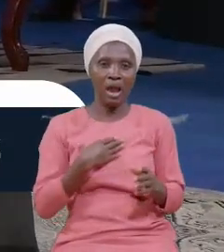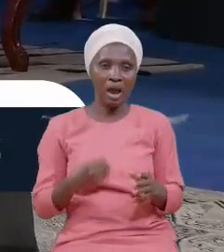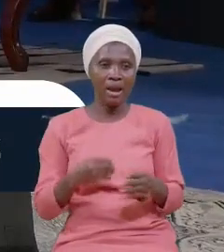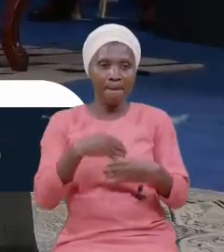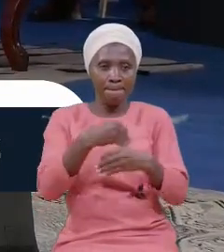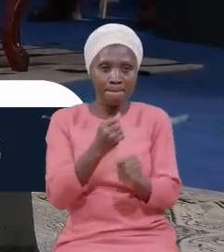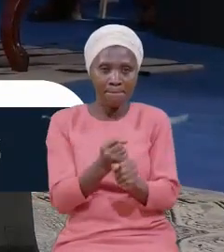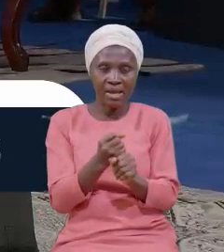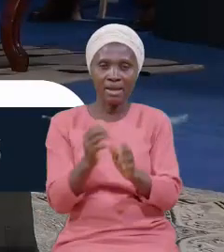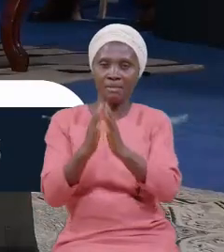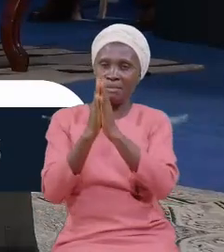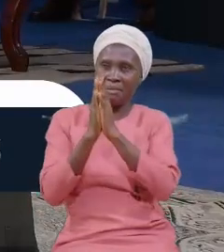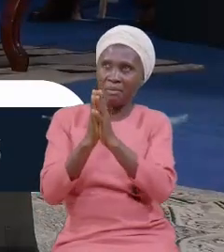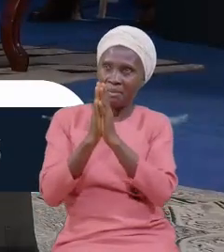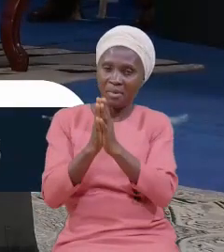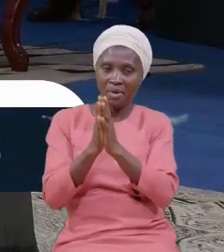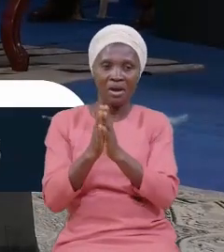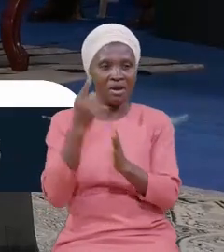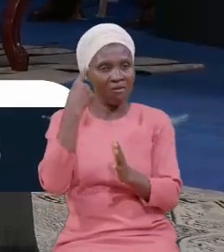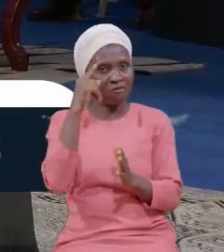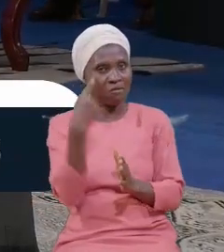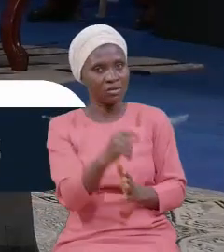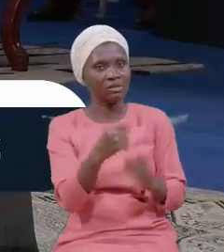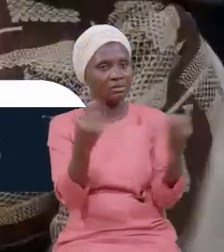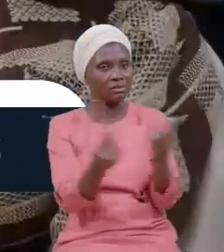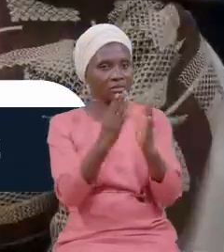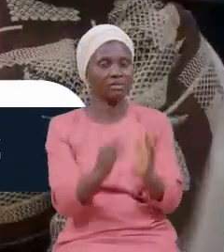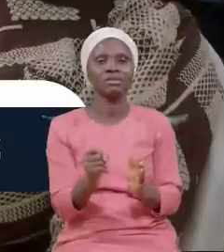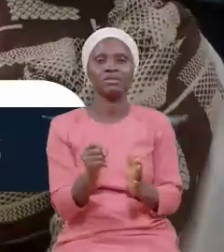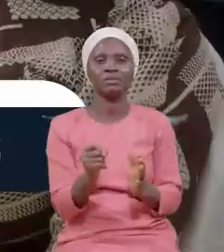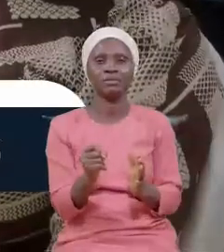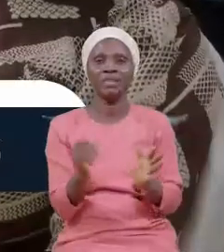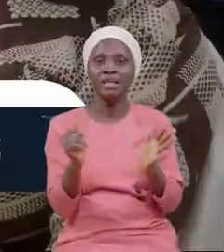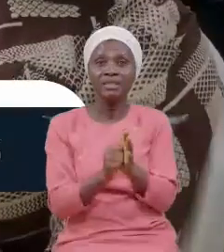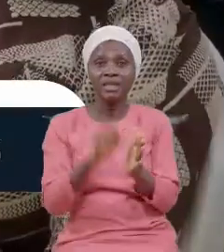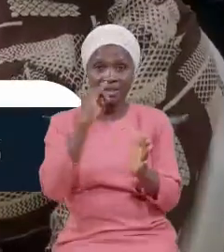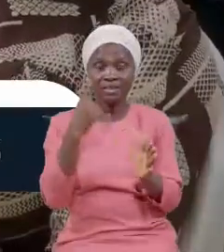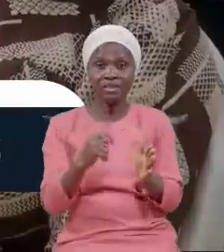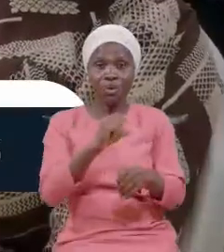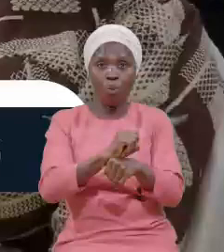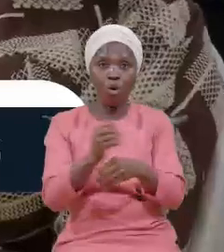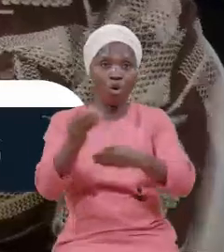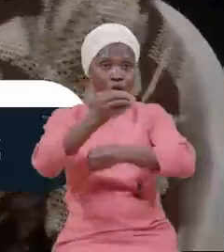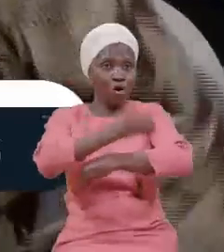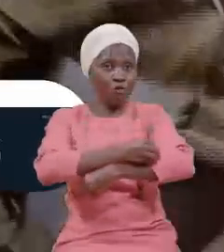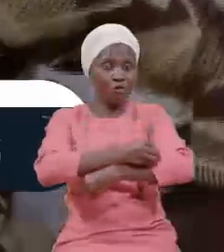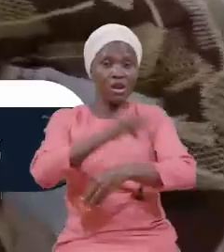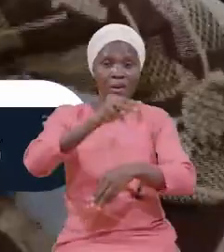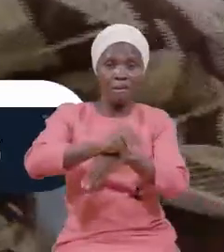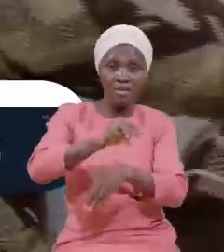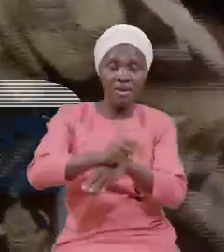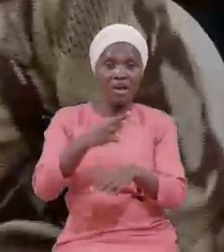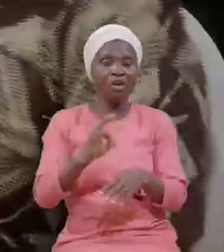for the transgressors. That's the office of Christ. That's the ministry of Christ. He